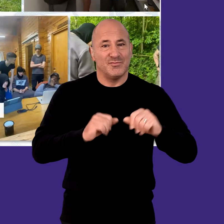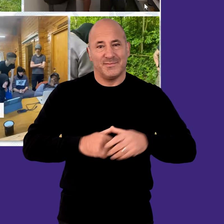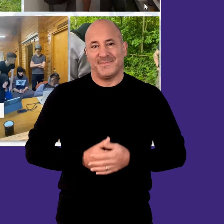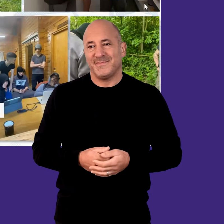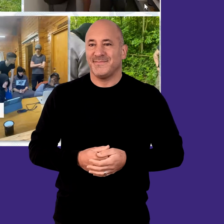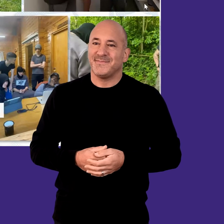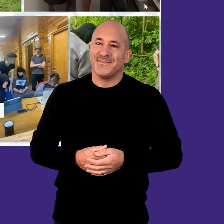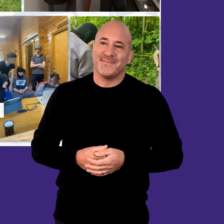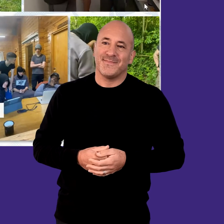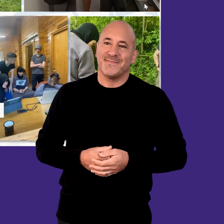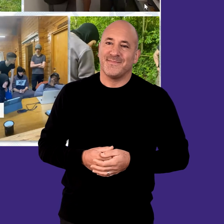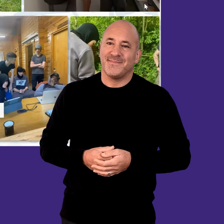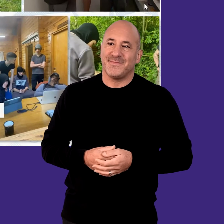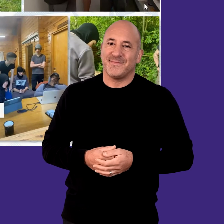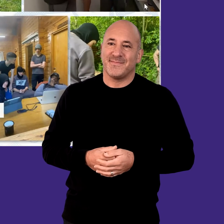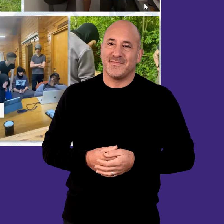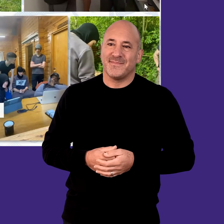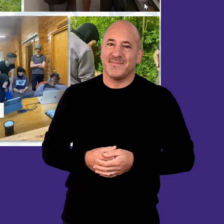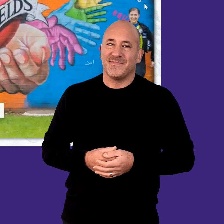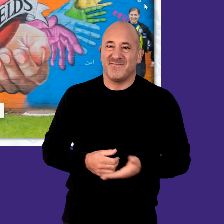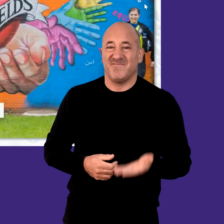there and helped to facilitate these sessions.